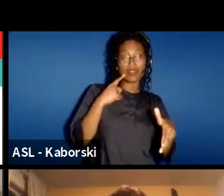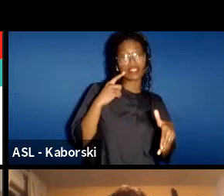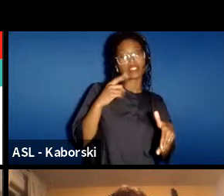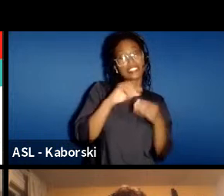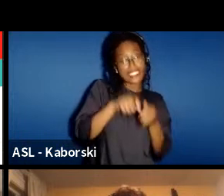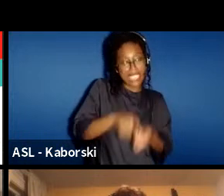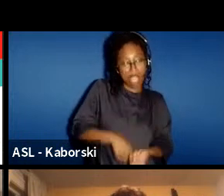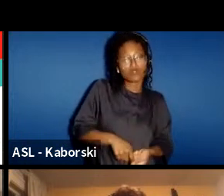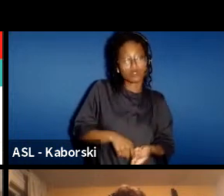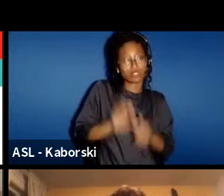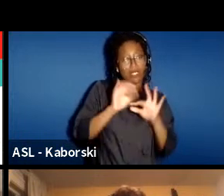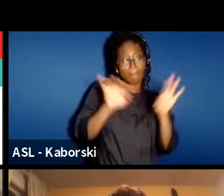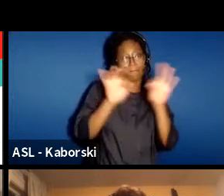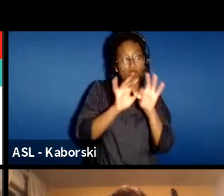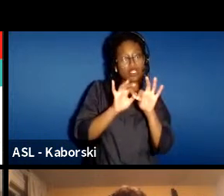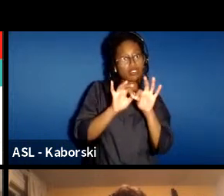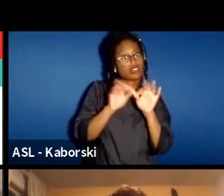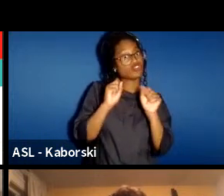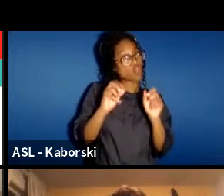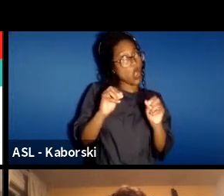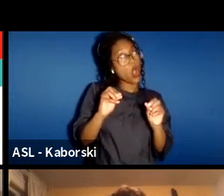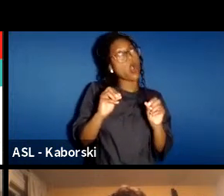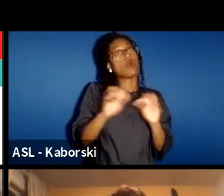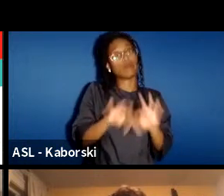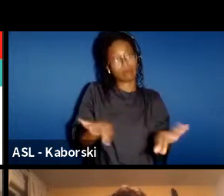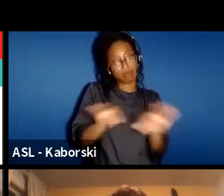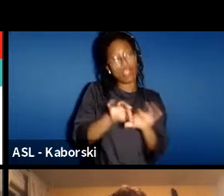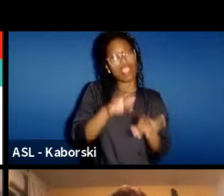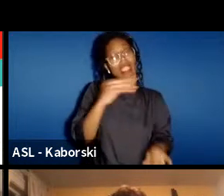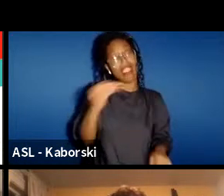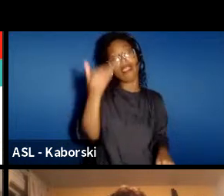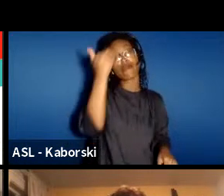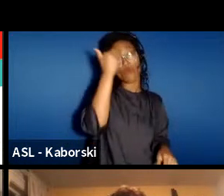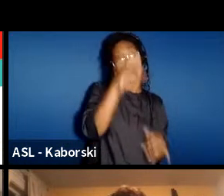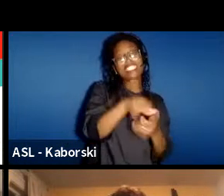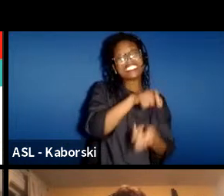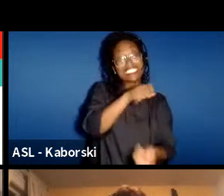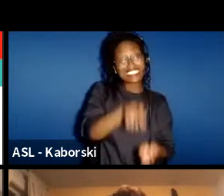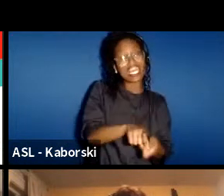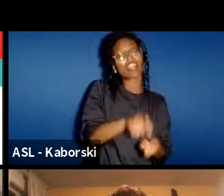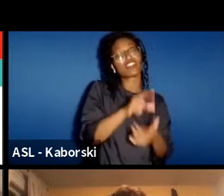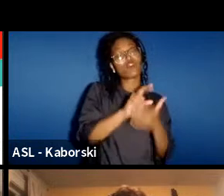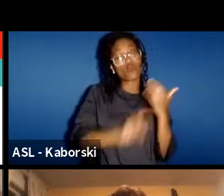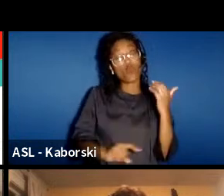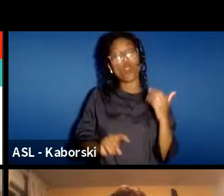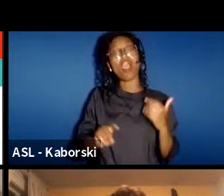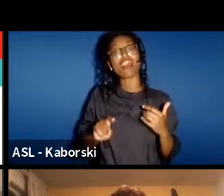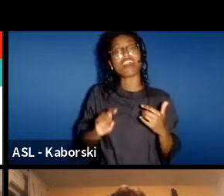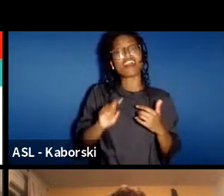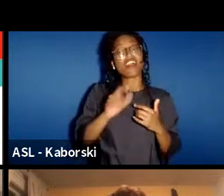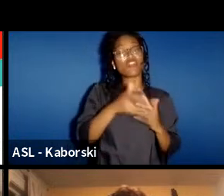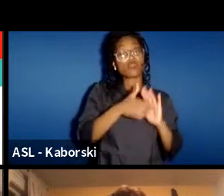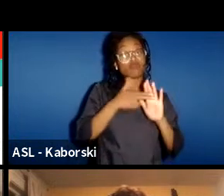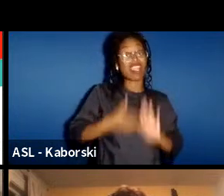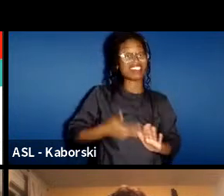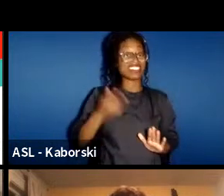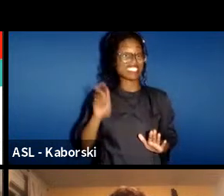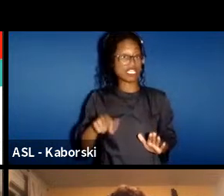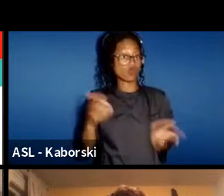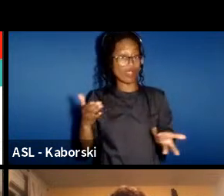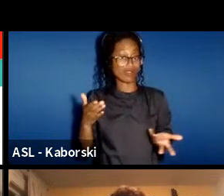details of it is super important, and also knowing exactly what these brands need, which